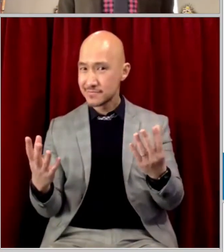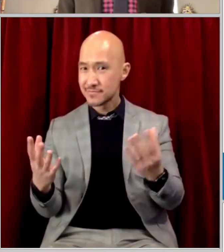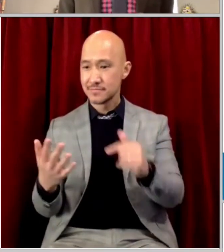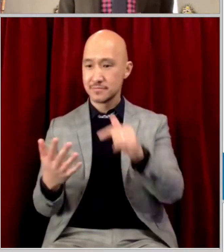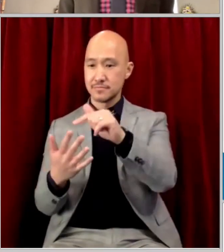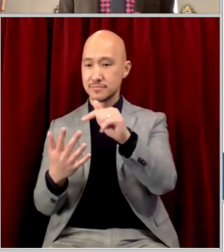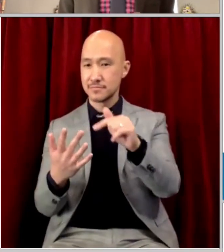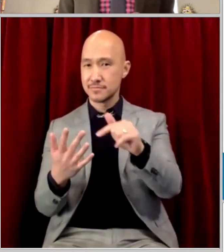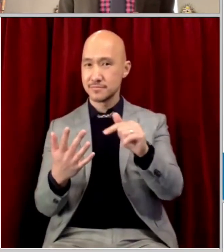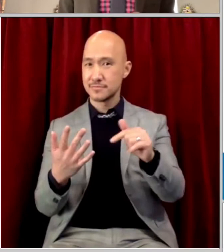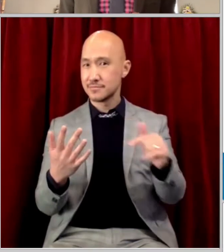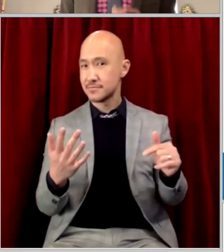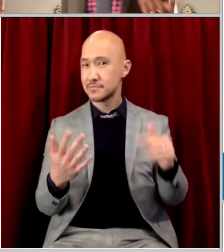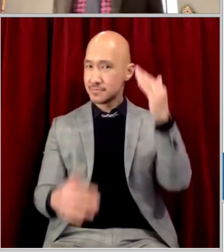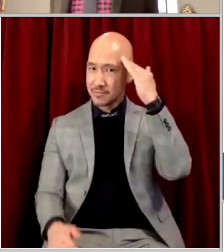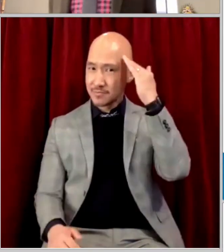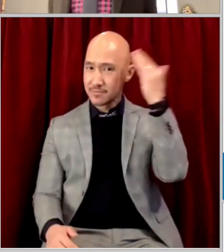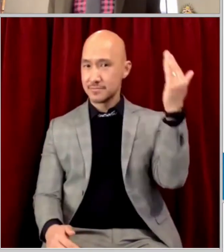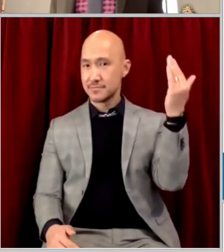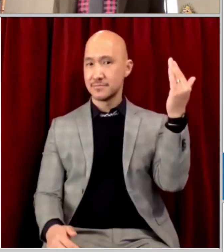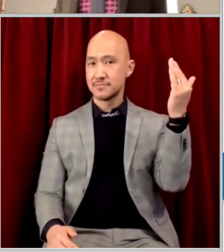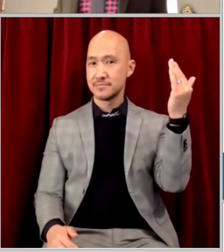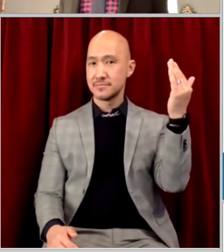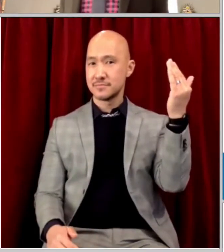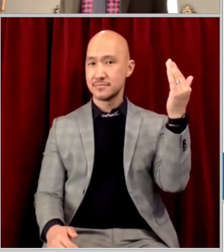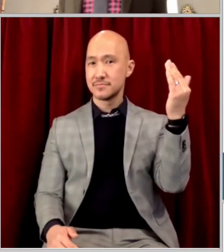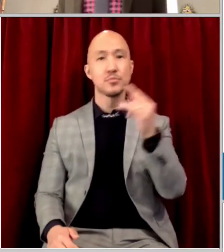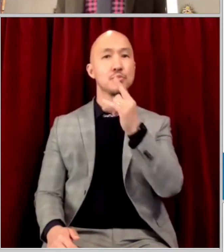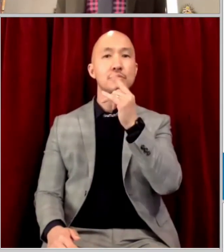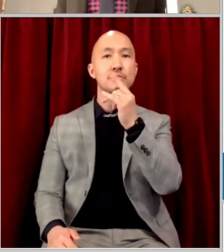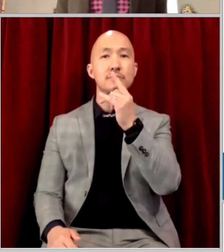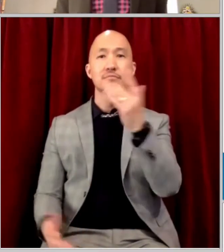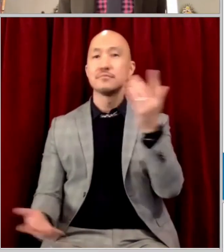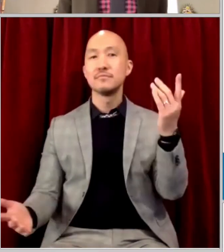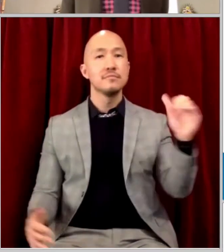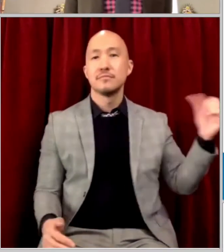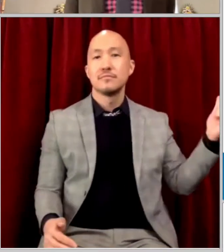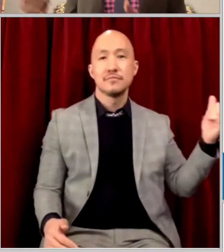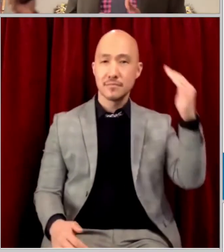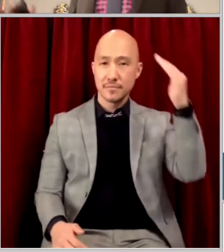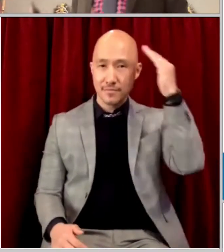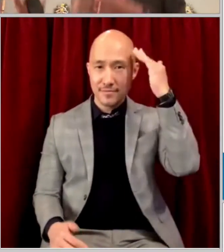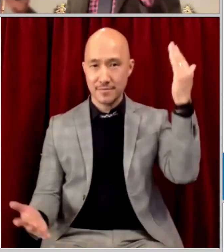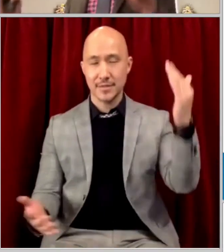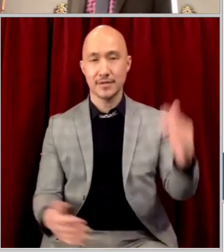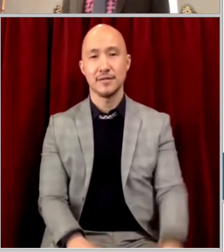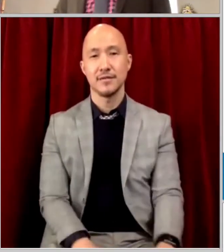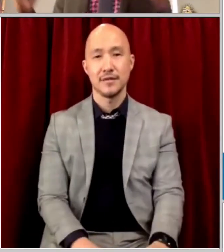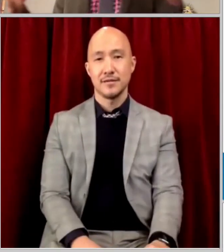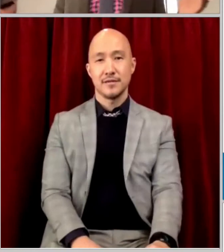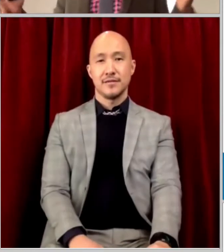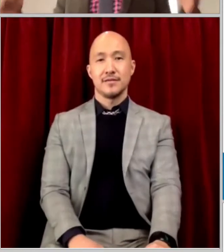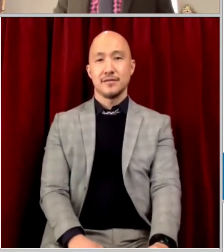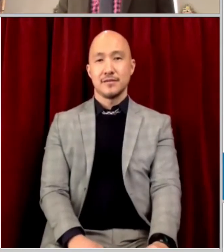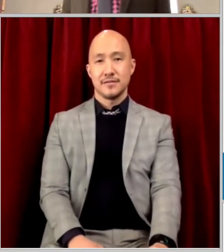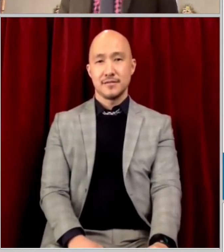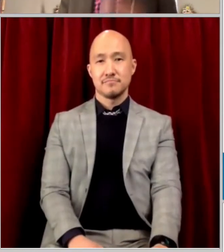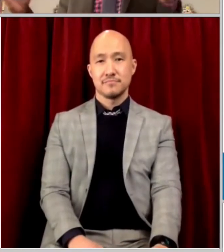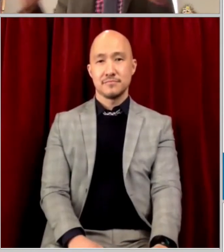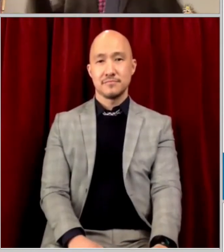knows that number. Who else knows that number, right? I mean, it's not like you could say, oh, my wife knows me so well. She